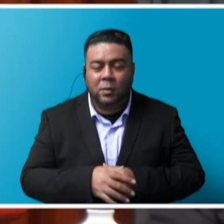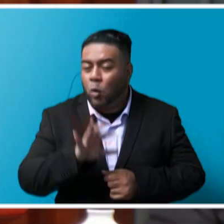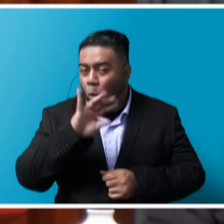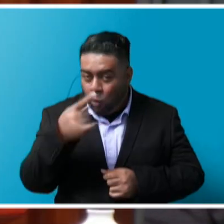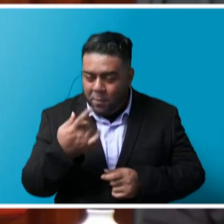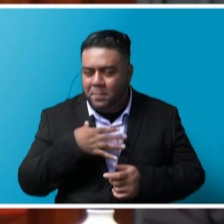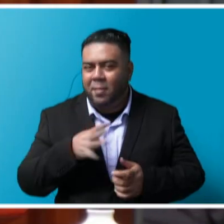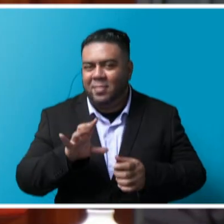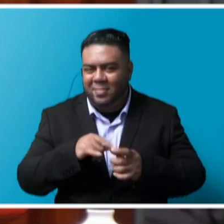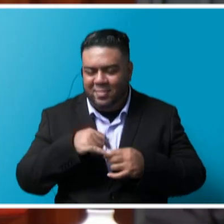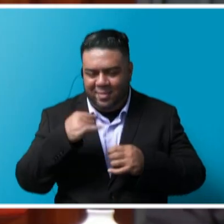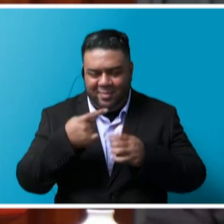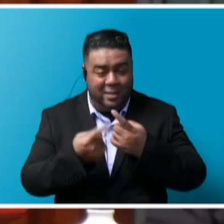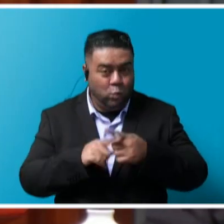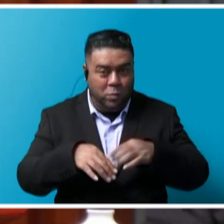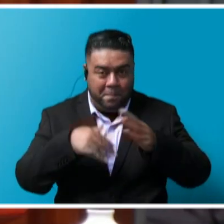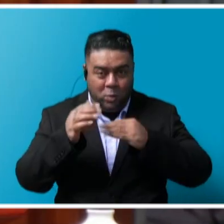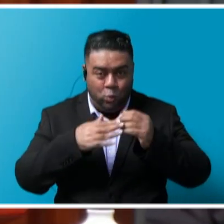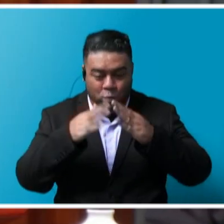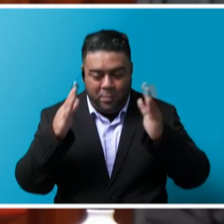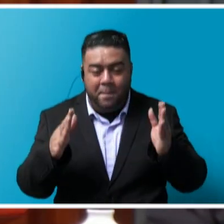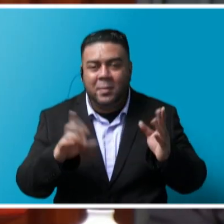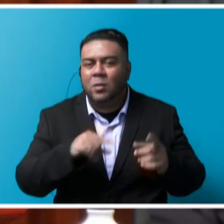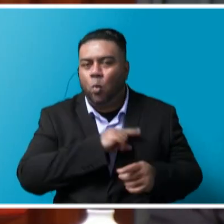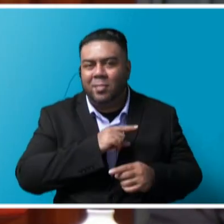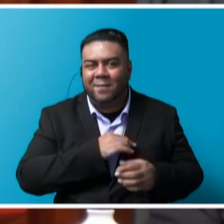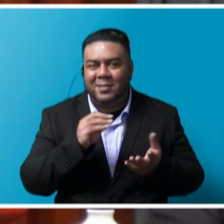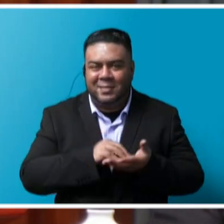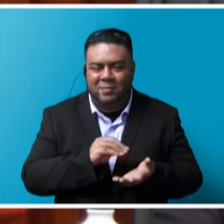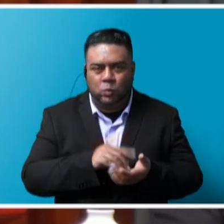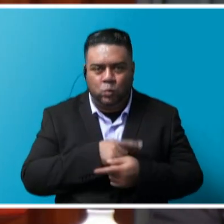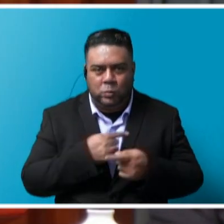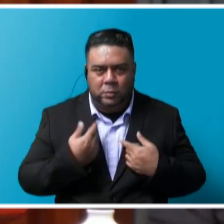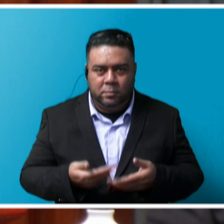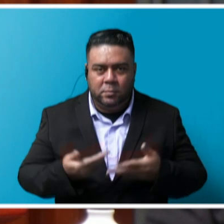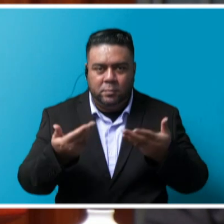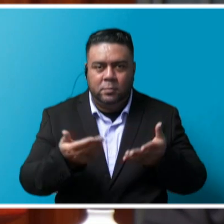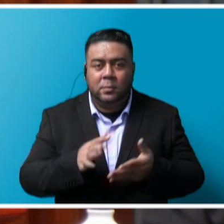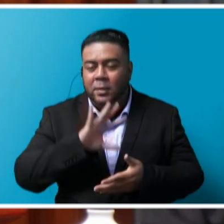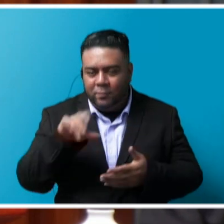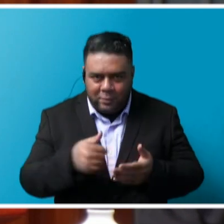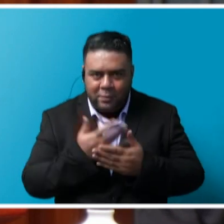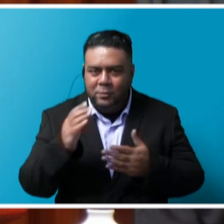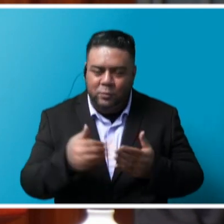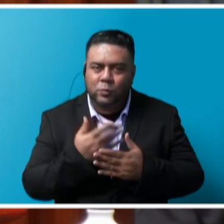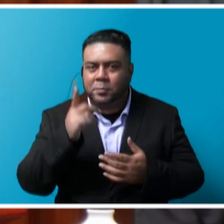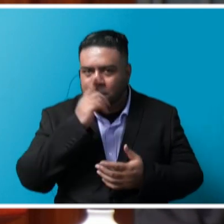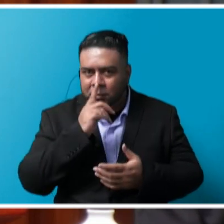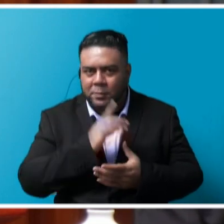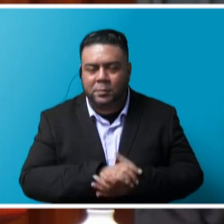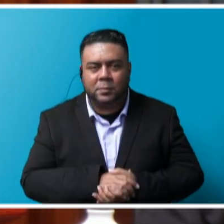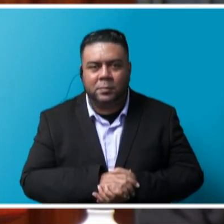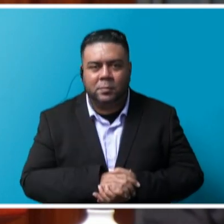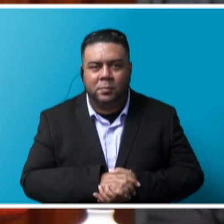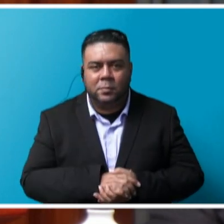we build, but is equally measured by the quality of services we provide every single day to our people. Clean streets,